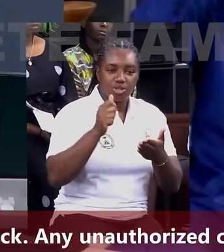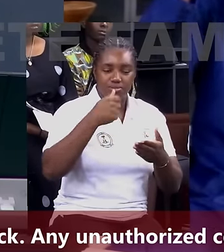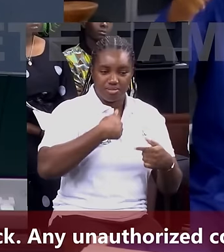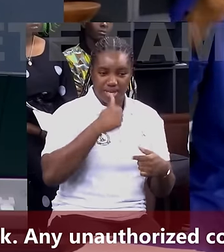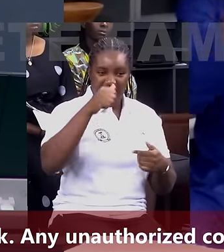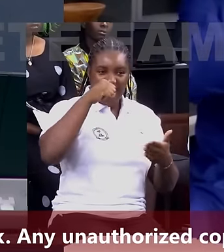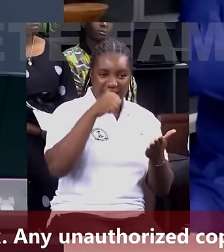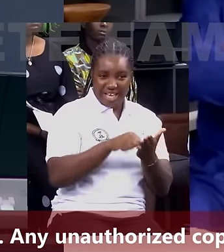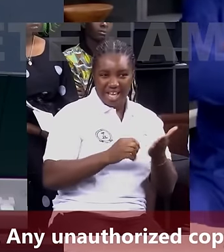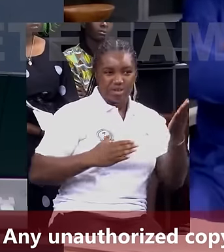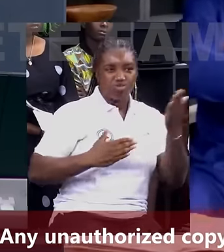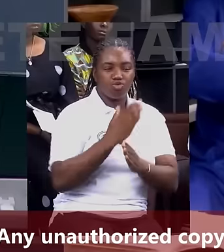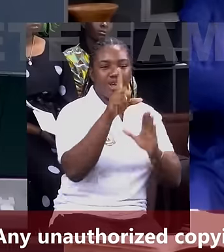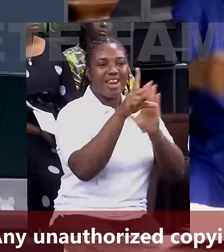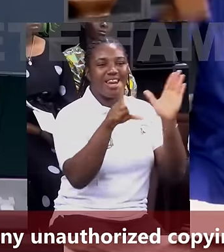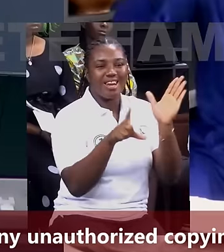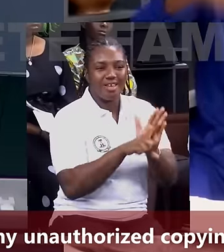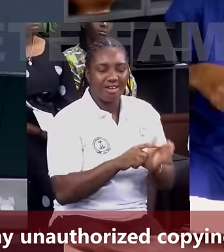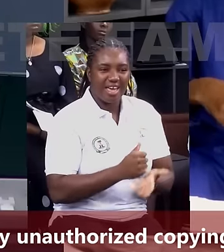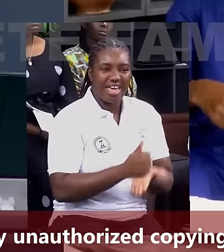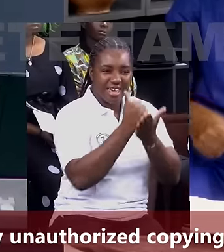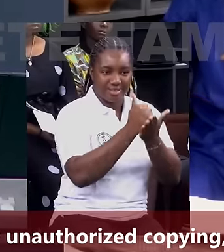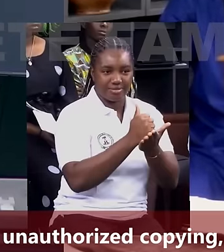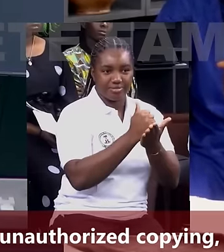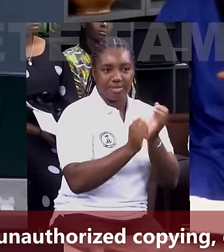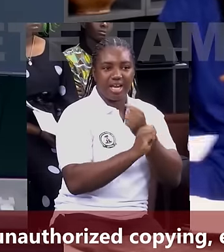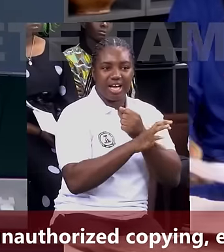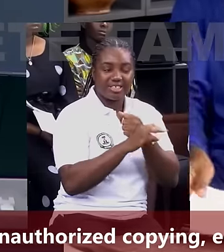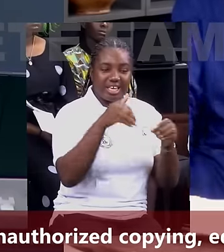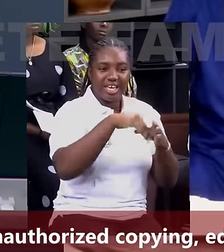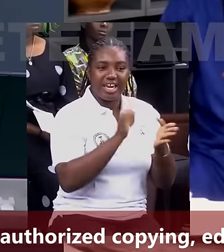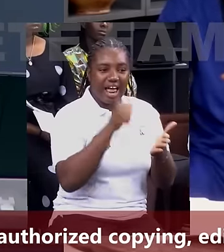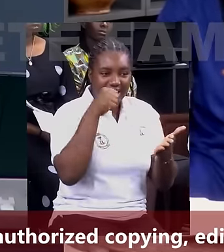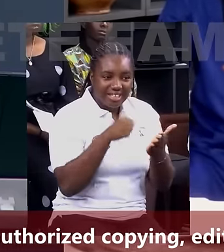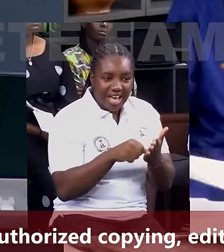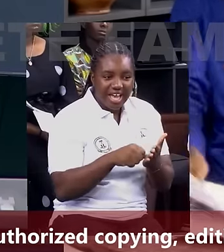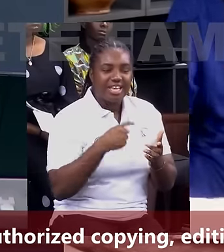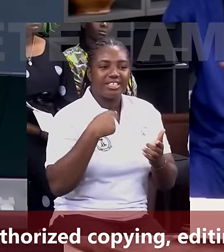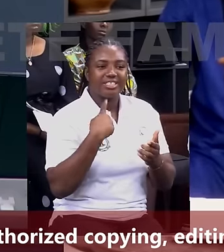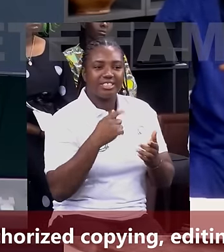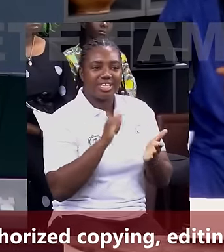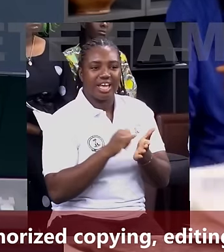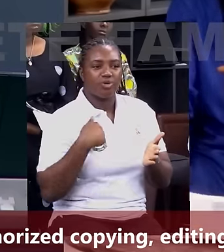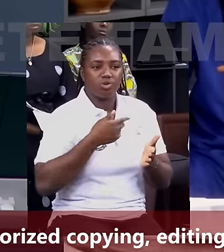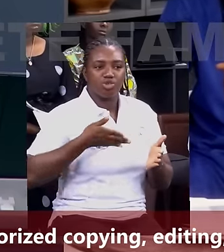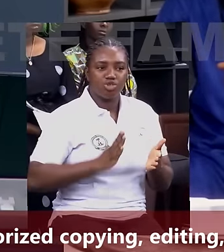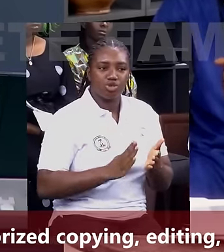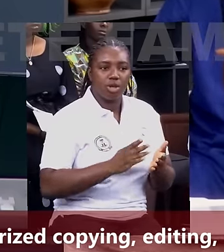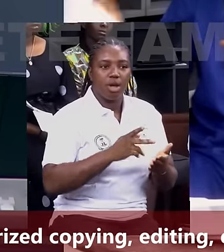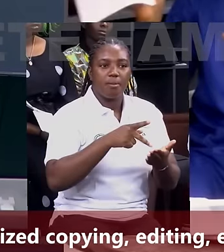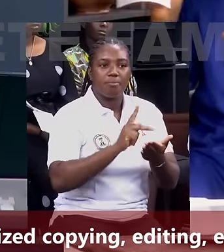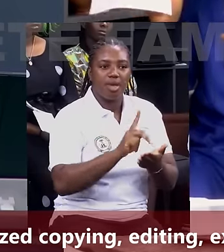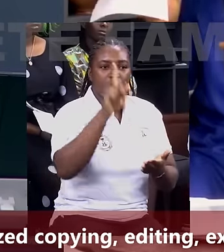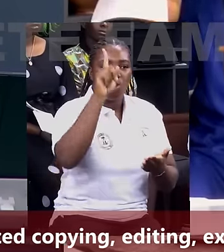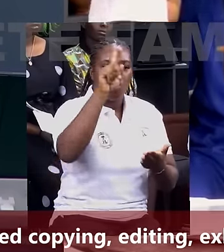an abuse of Legal Aid Council. In that letter, they requested that I pay them the sum of 150 million